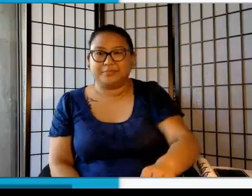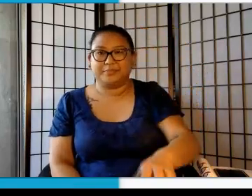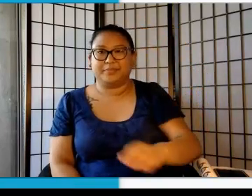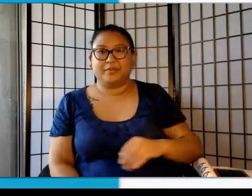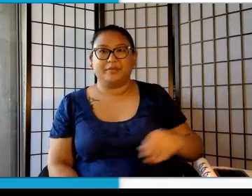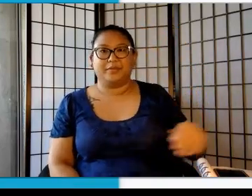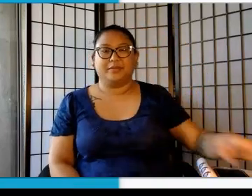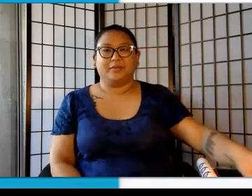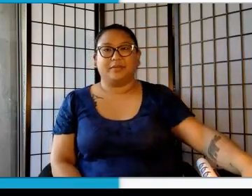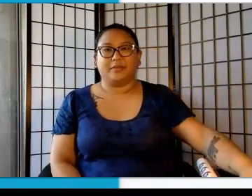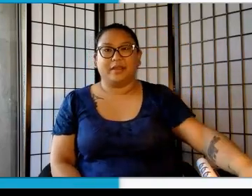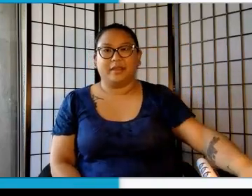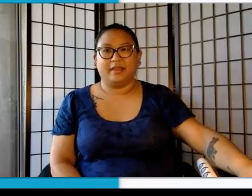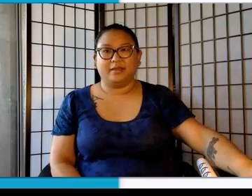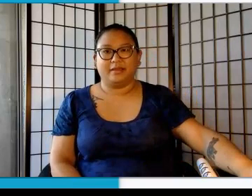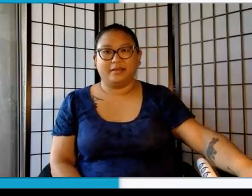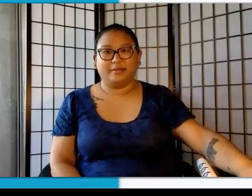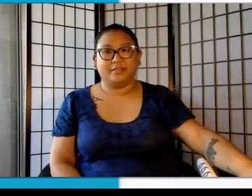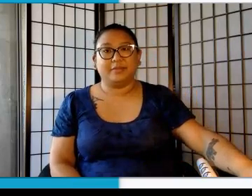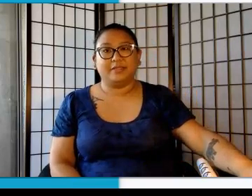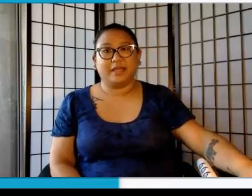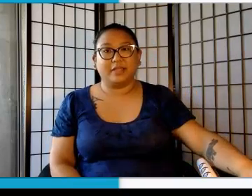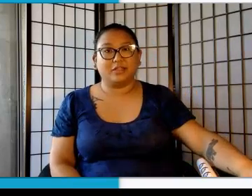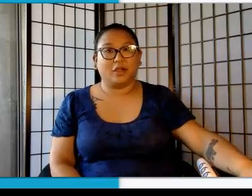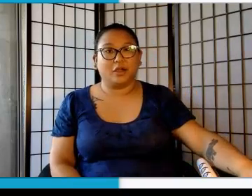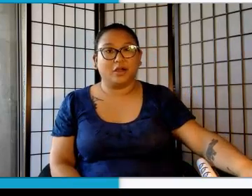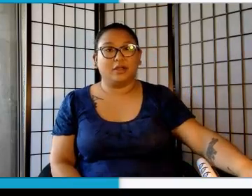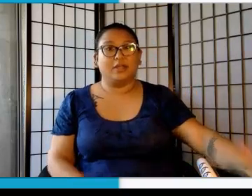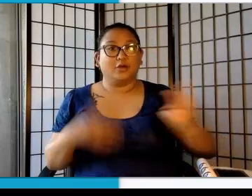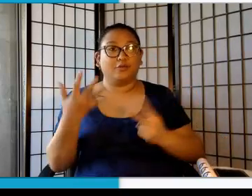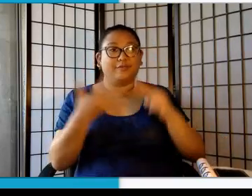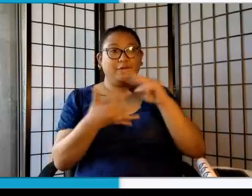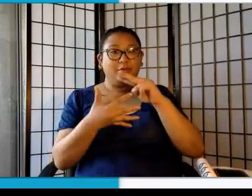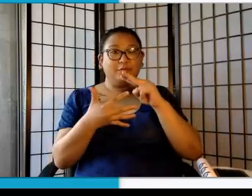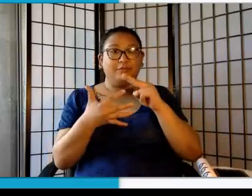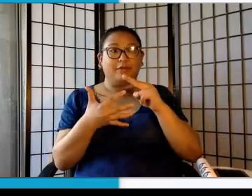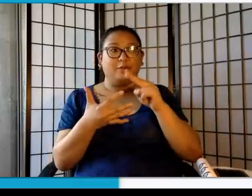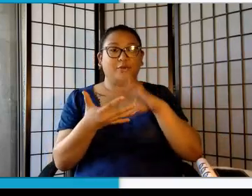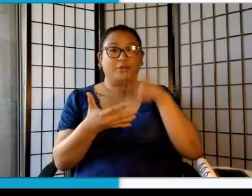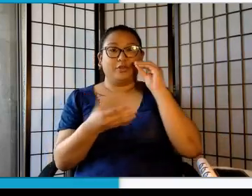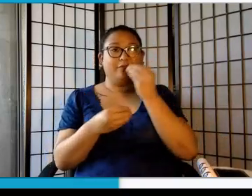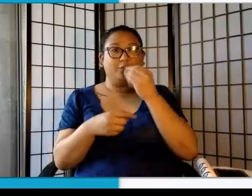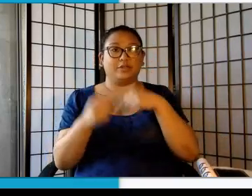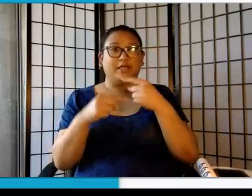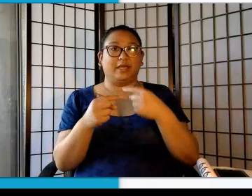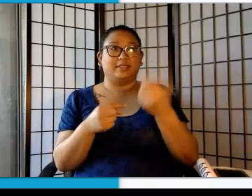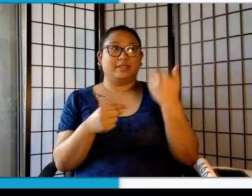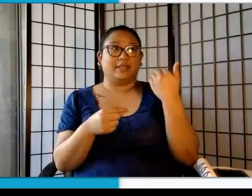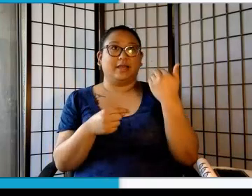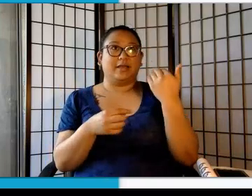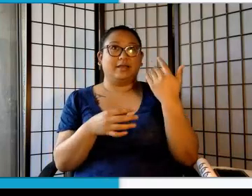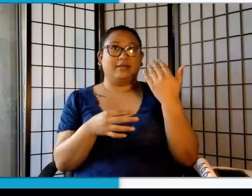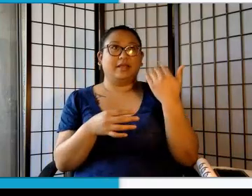opinions. Okay. Some of these signs are review from when we learned food